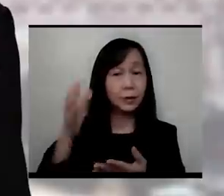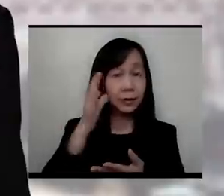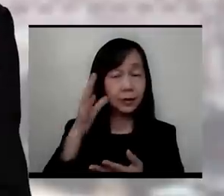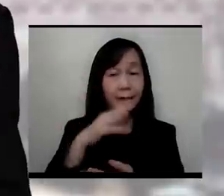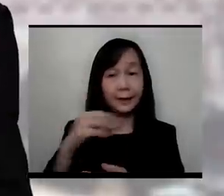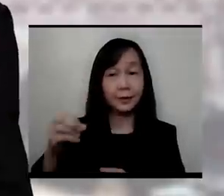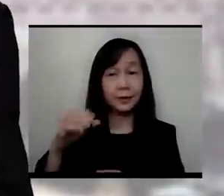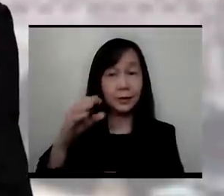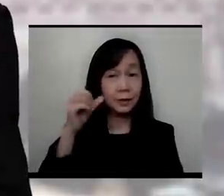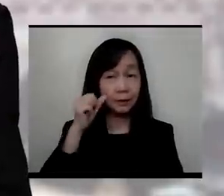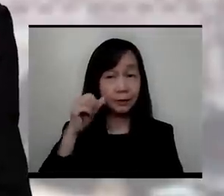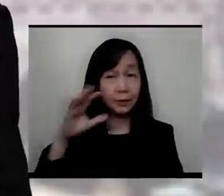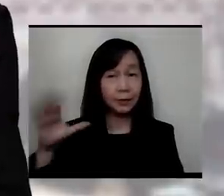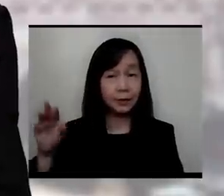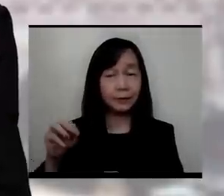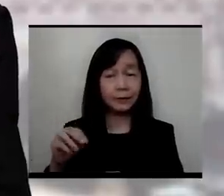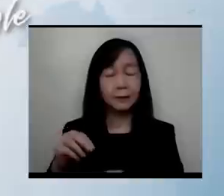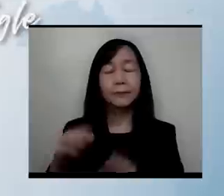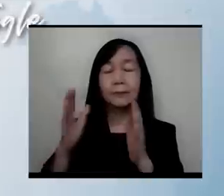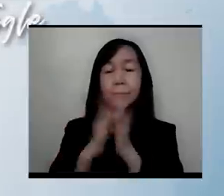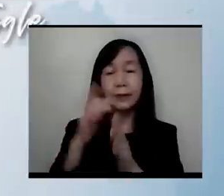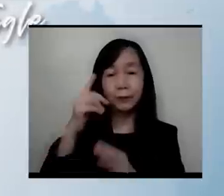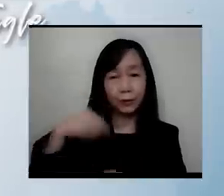Cyprian Pray for us